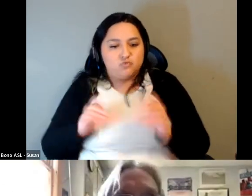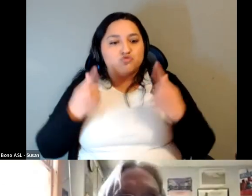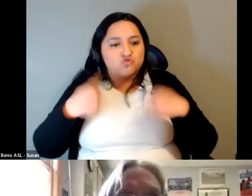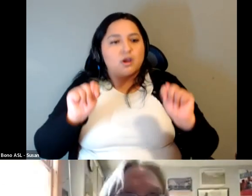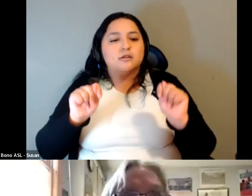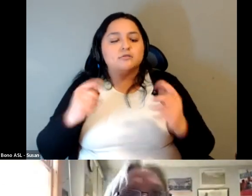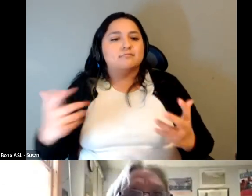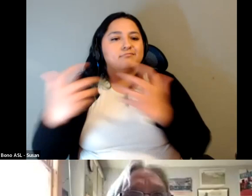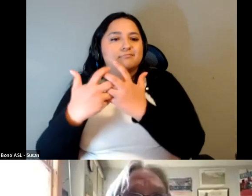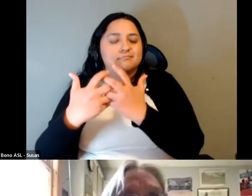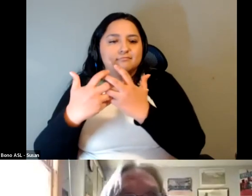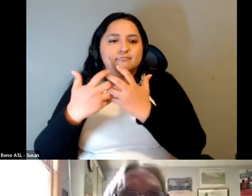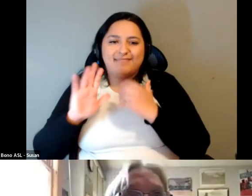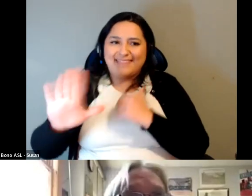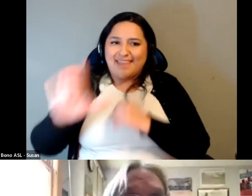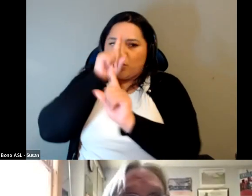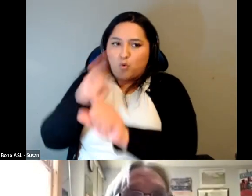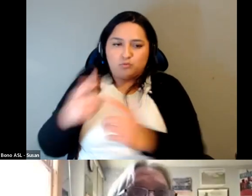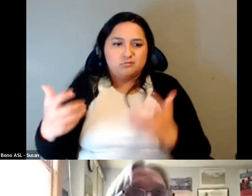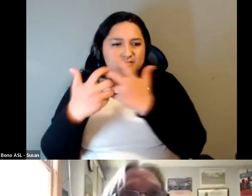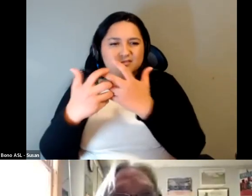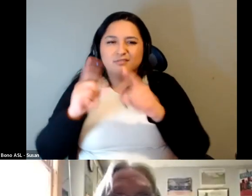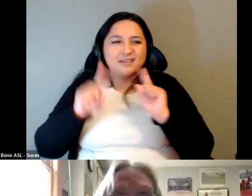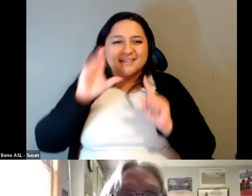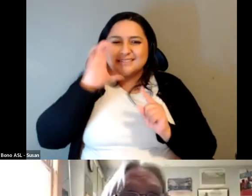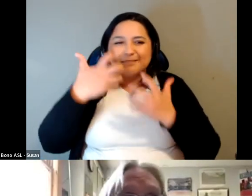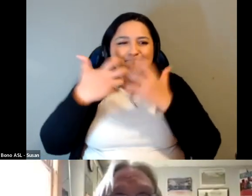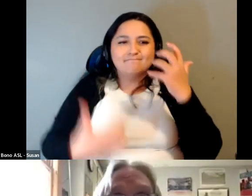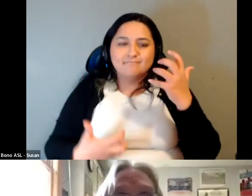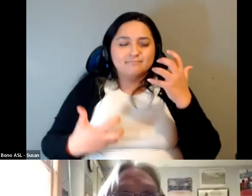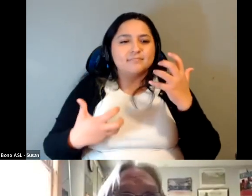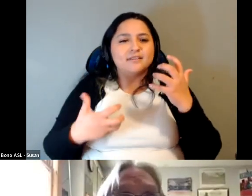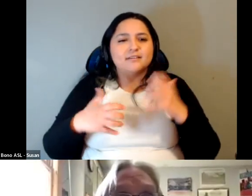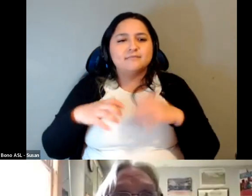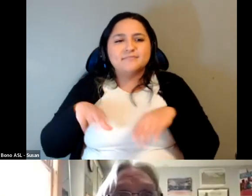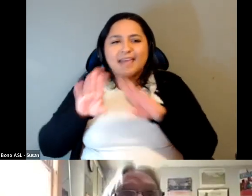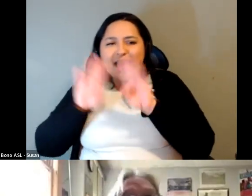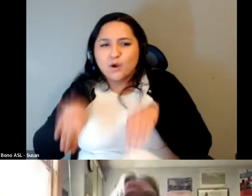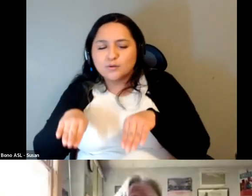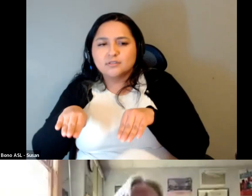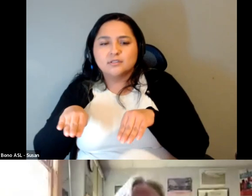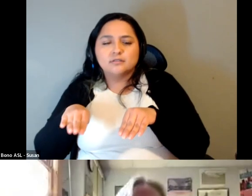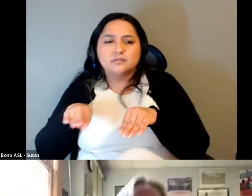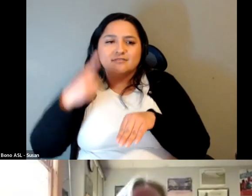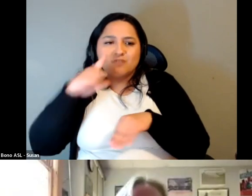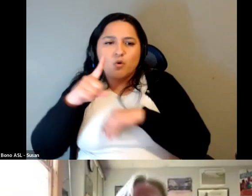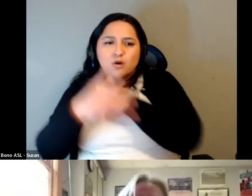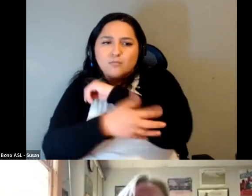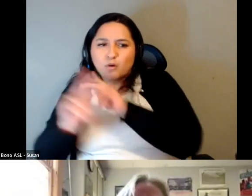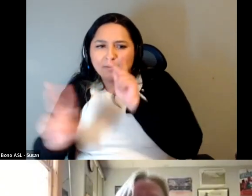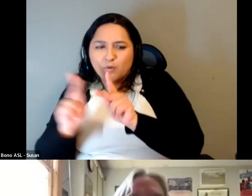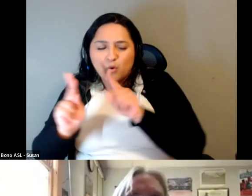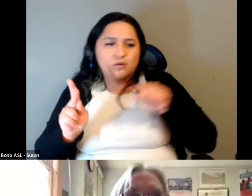that have been lost, where the housing subsidies to homeowners versus housing subsidies for poor people, is to amass